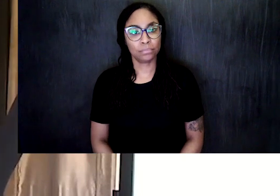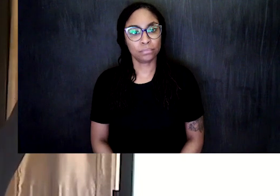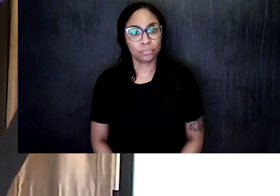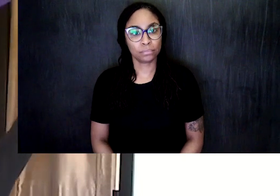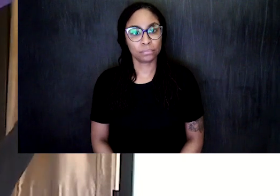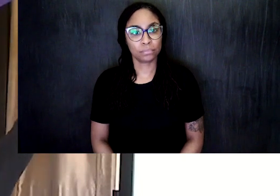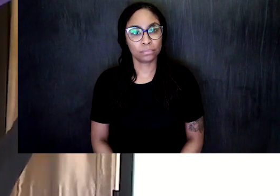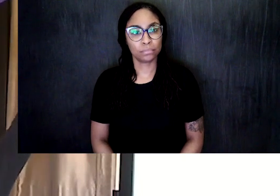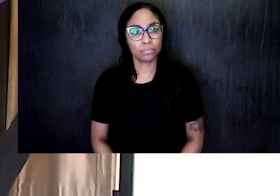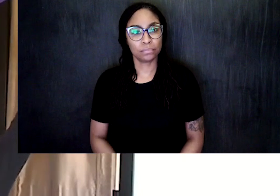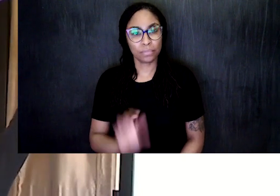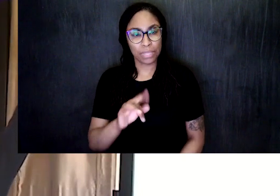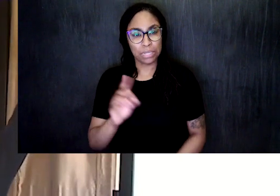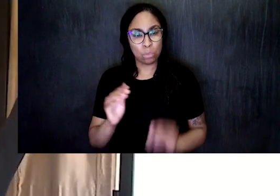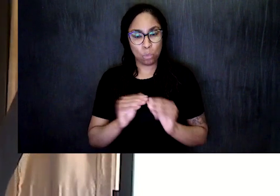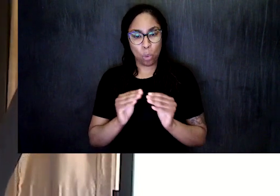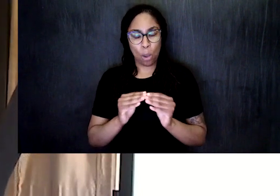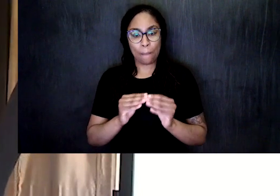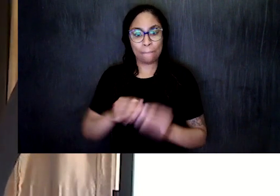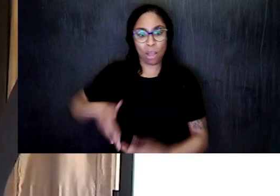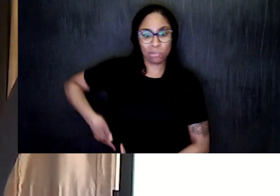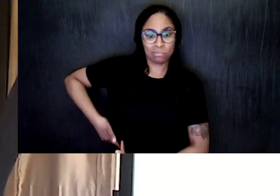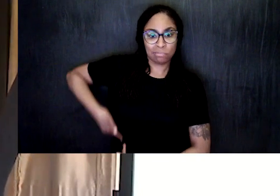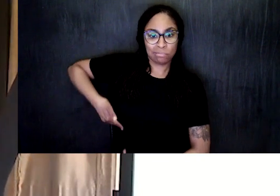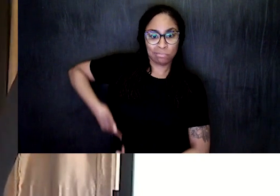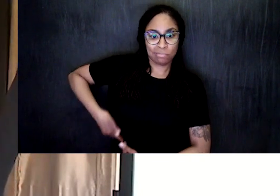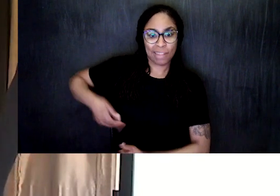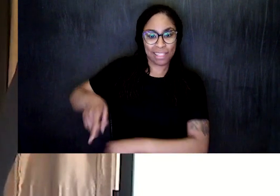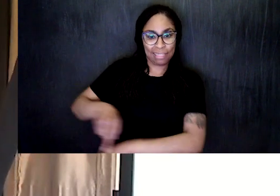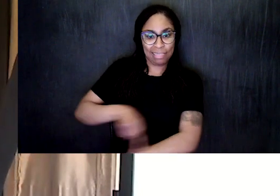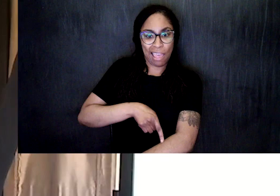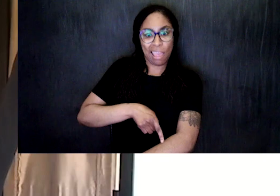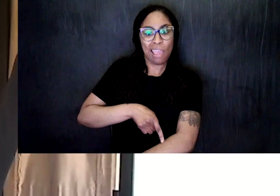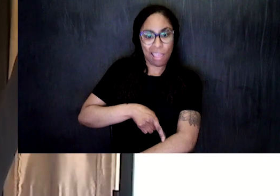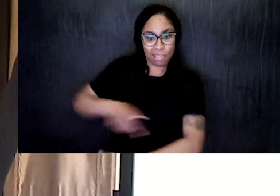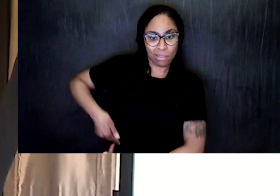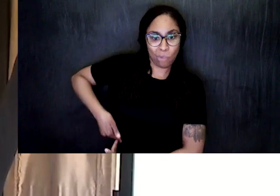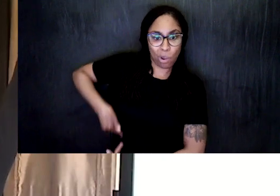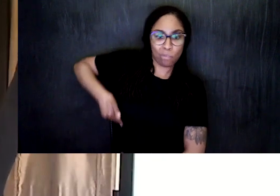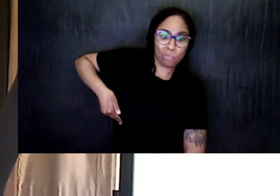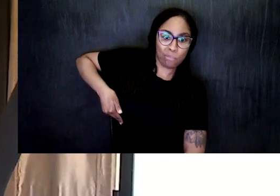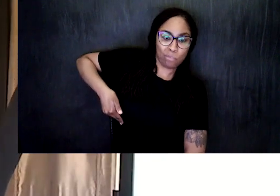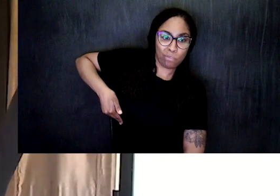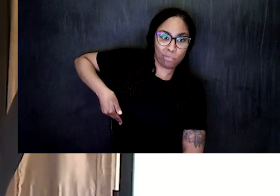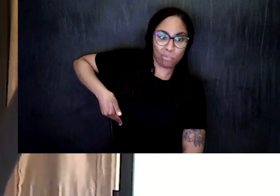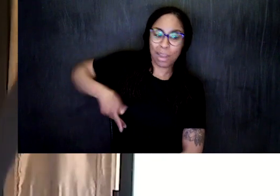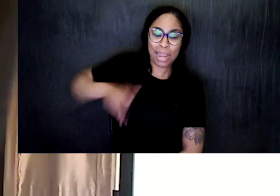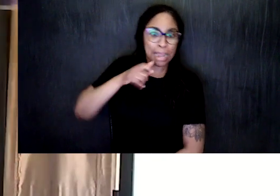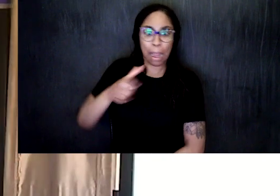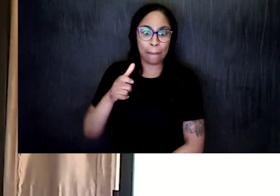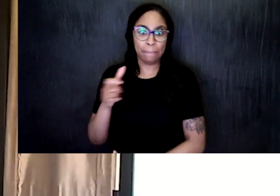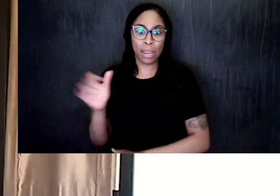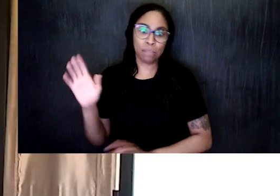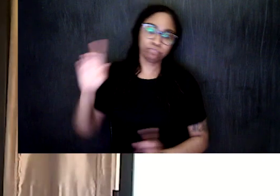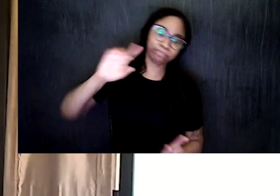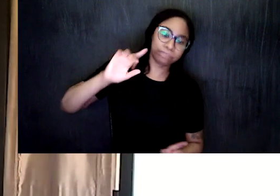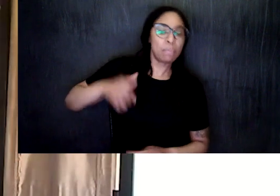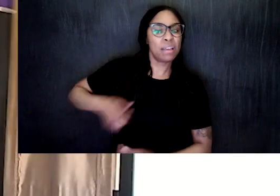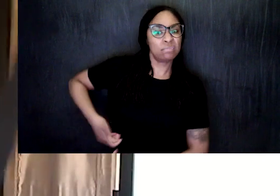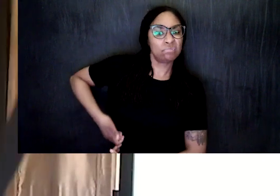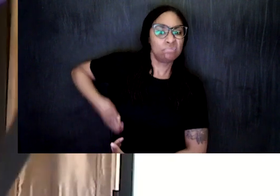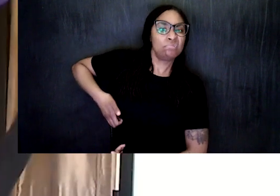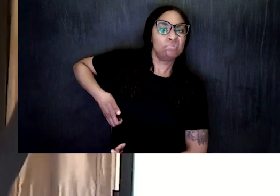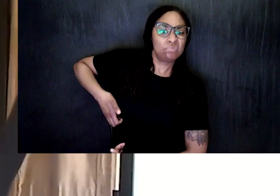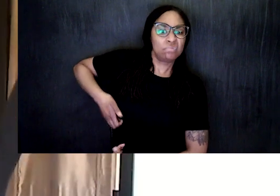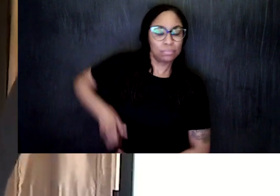And let this be more about the length of the side of your body, your right side, as opposed to a big dip and